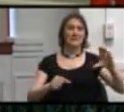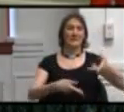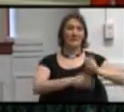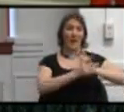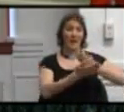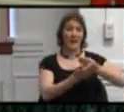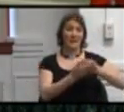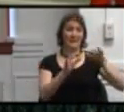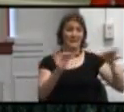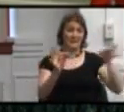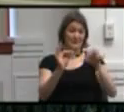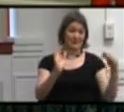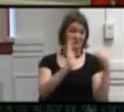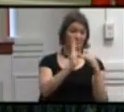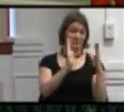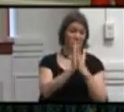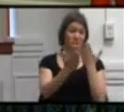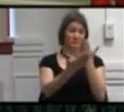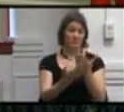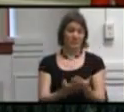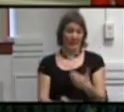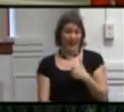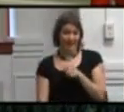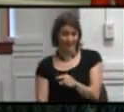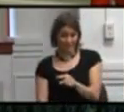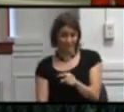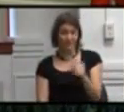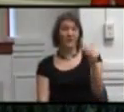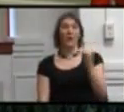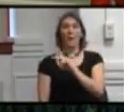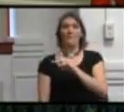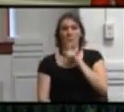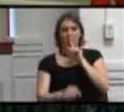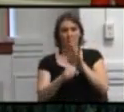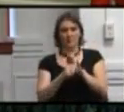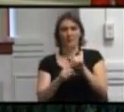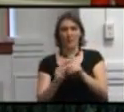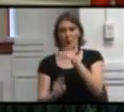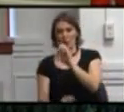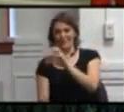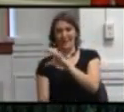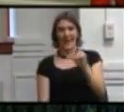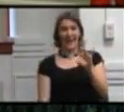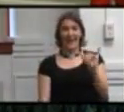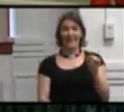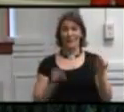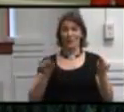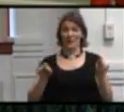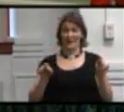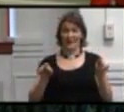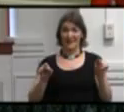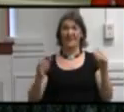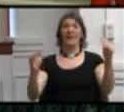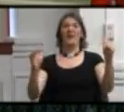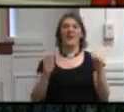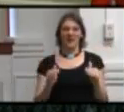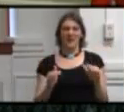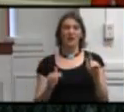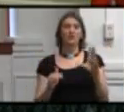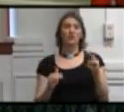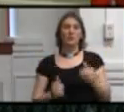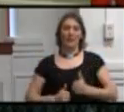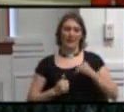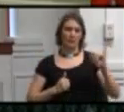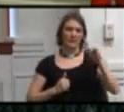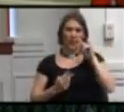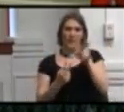financing statement with Hermit Thrush Brewery, LLC, personal guarantees from Chris Gagne and Avery Schwenk, and term life insurance policies